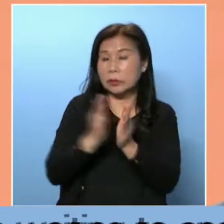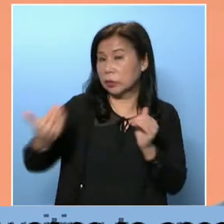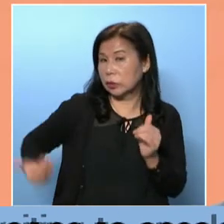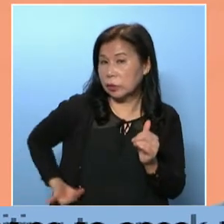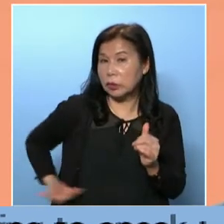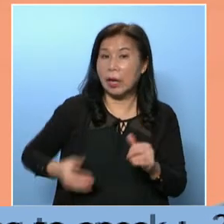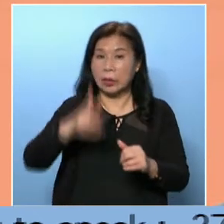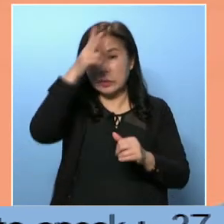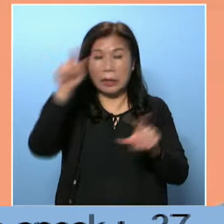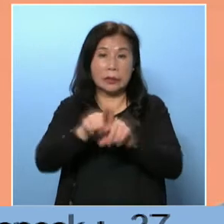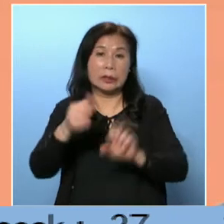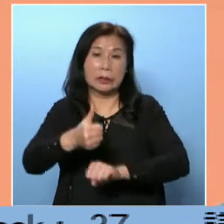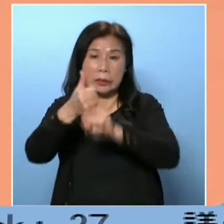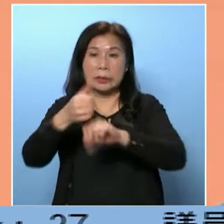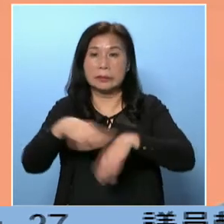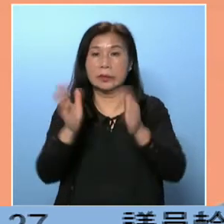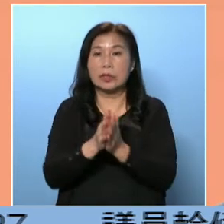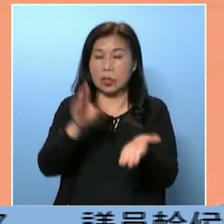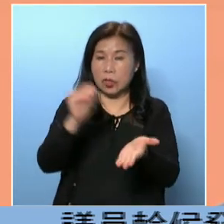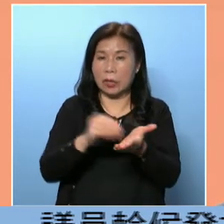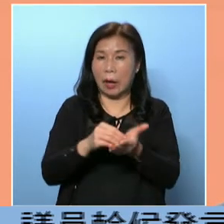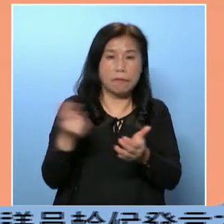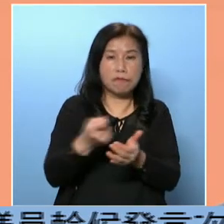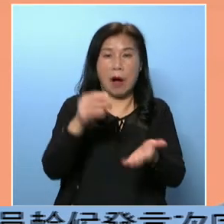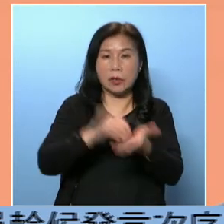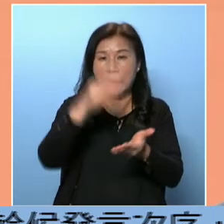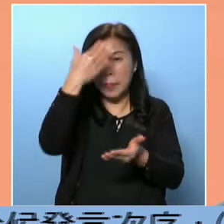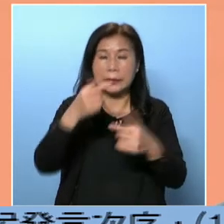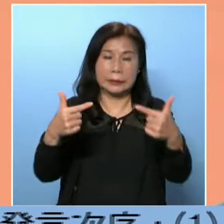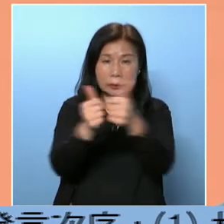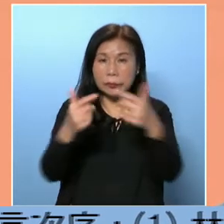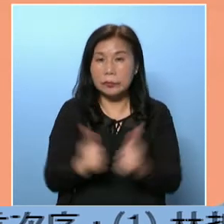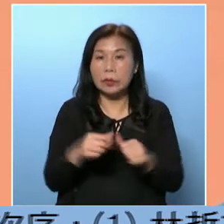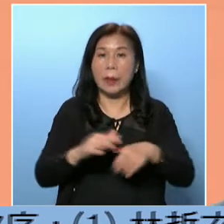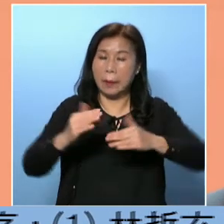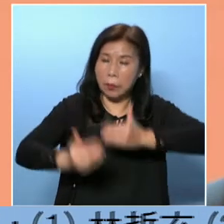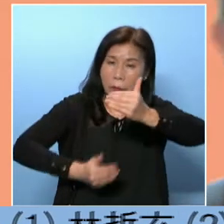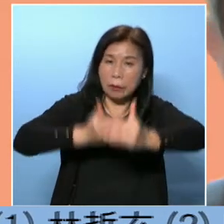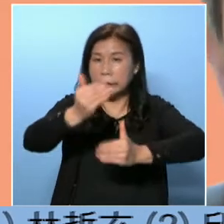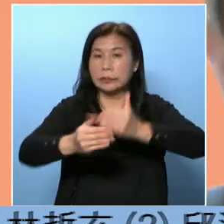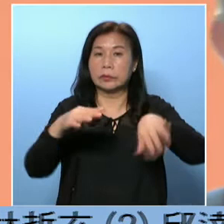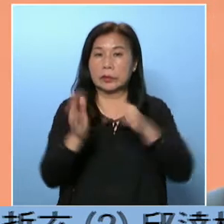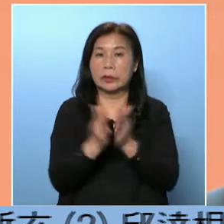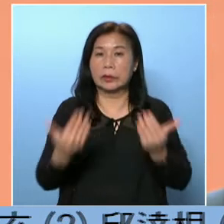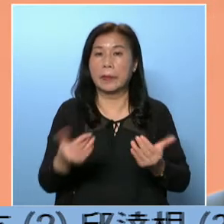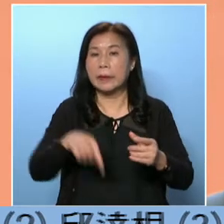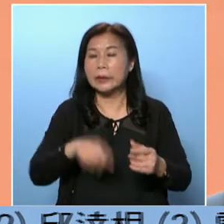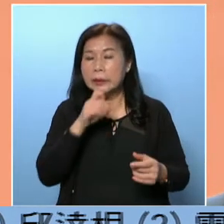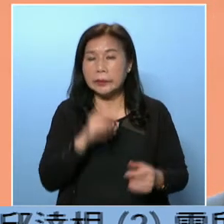Hong Kong government and the central support governments and the Guangdong's government can effectively